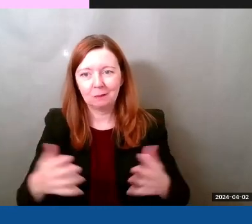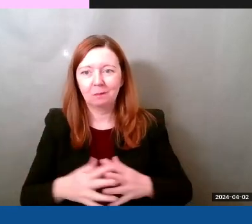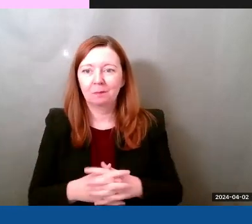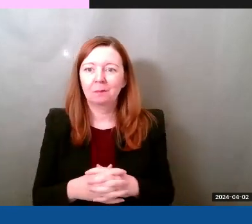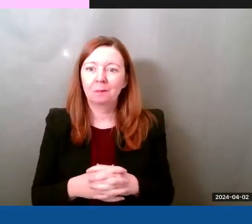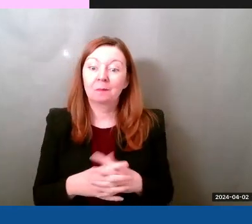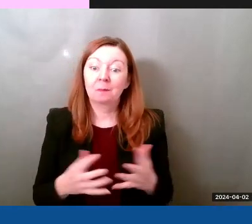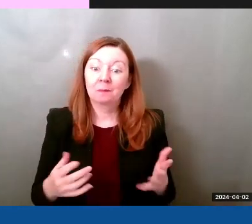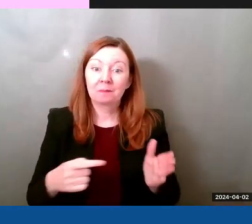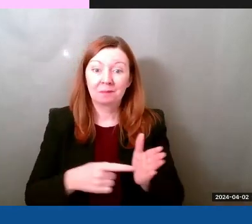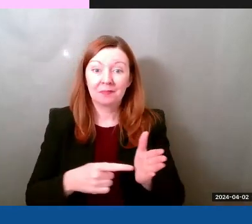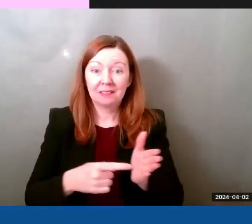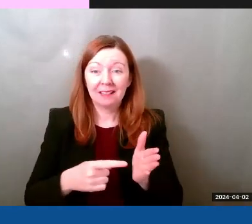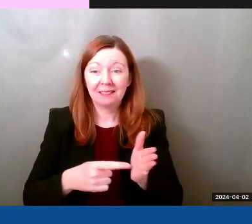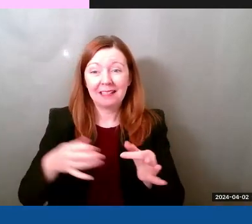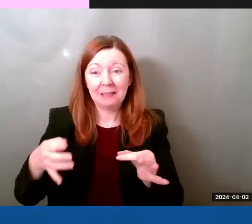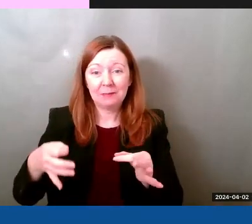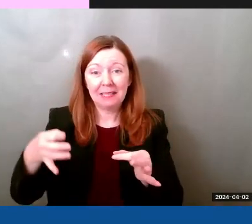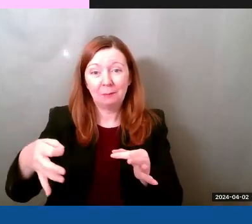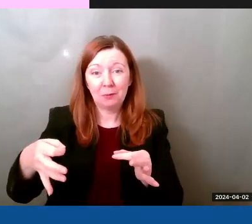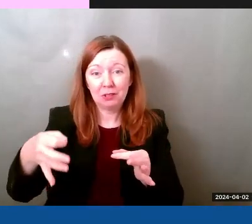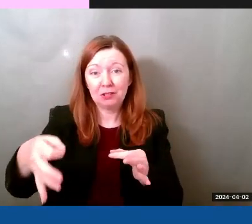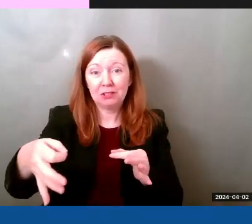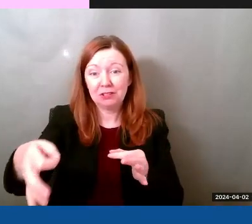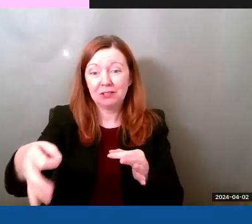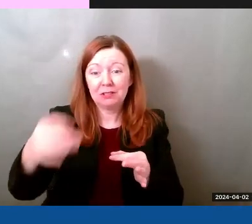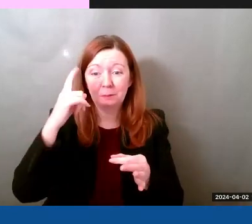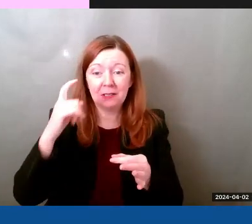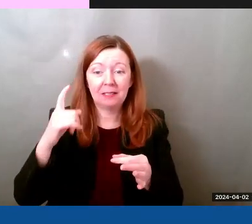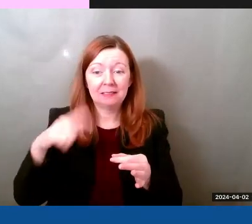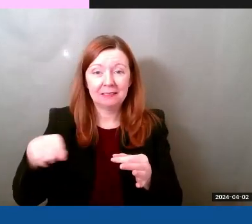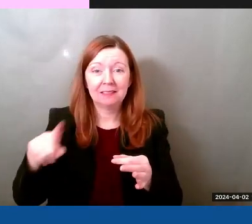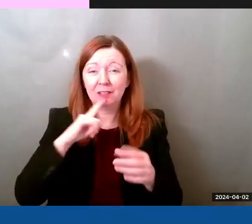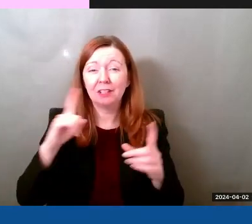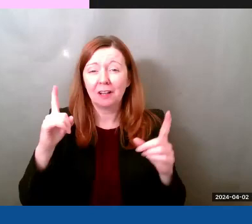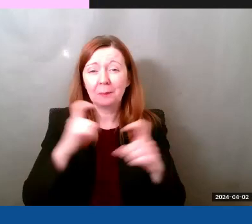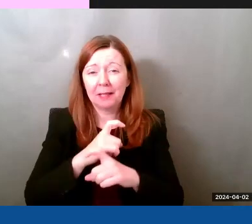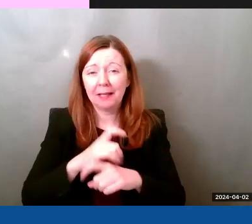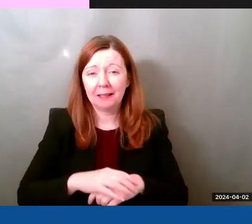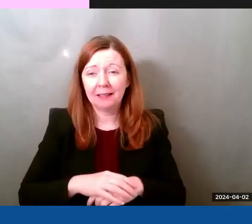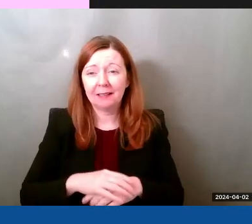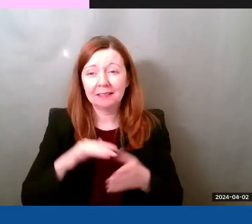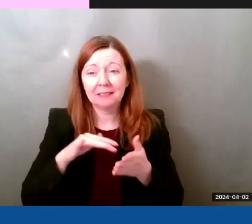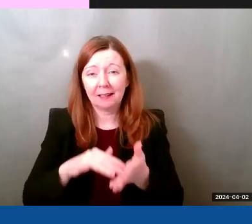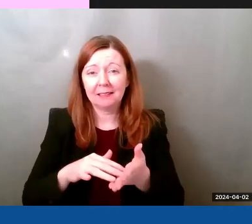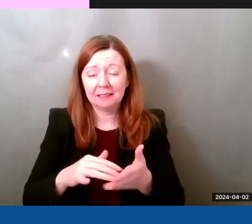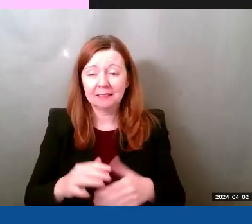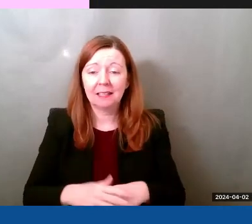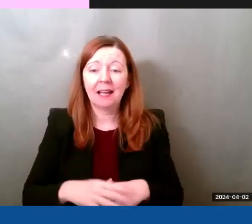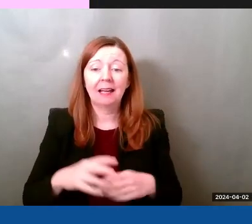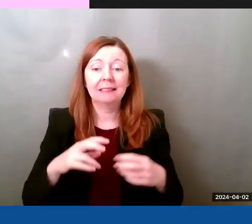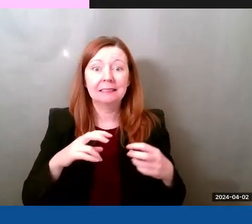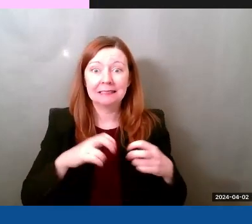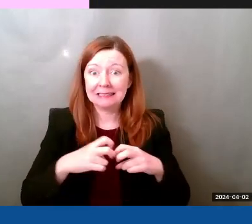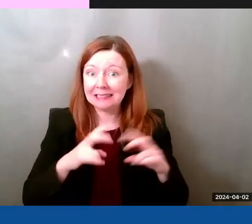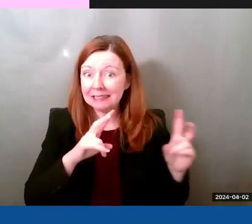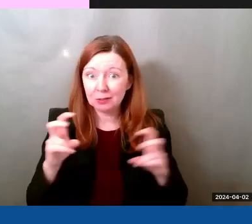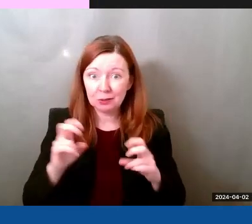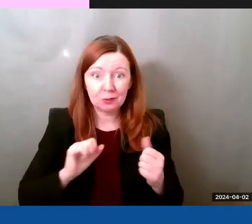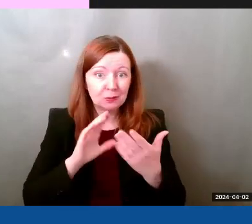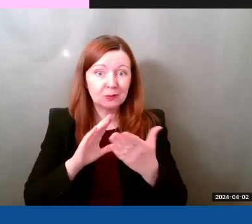the deadline keeps getting pushed back because they're very complicated studies and issues. So I